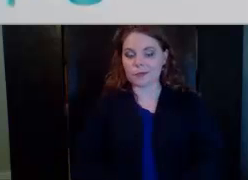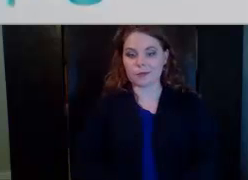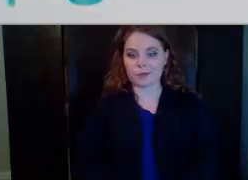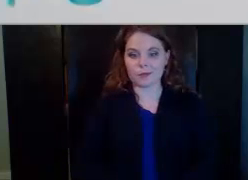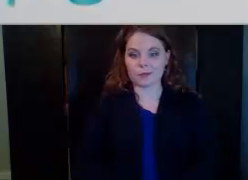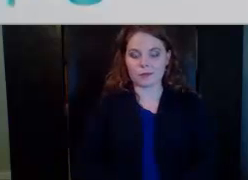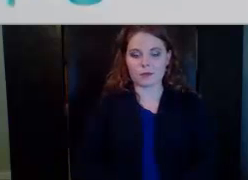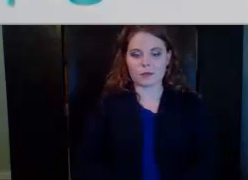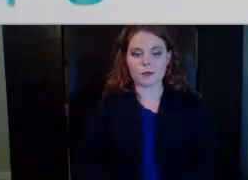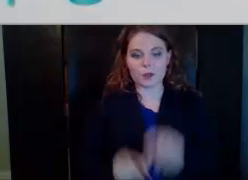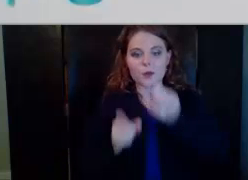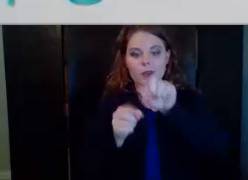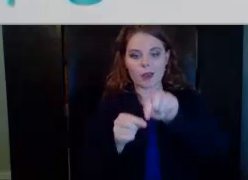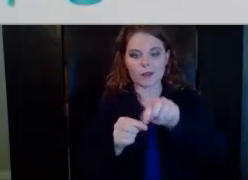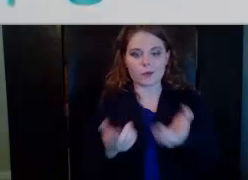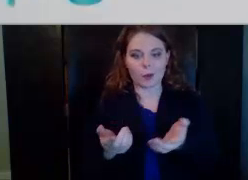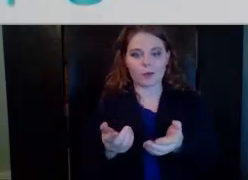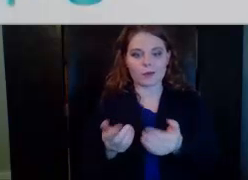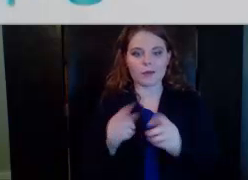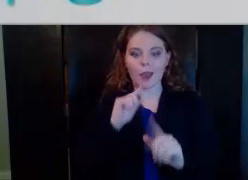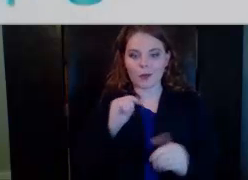These will cancel, and 12 minus 7 is 5.